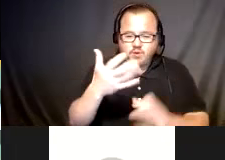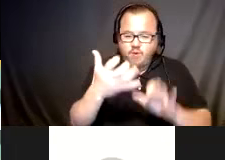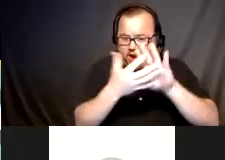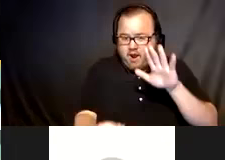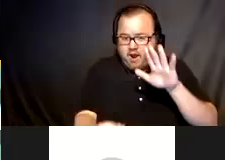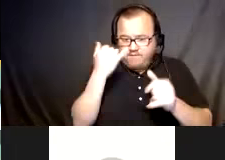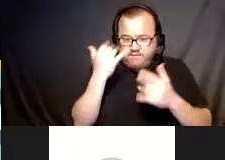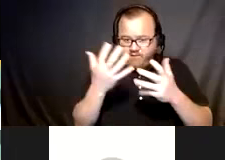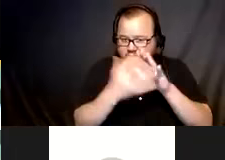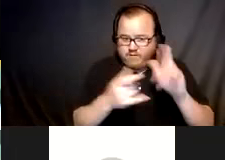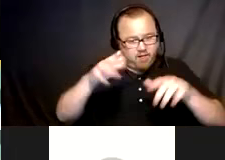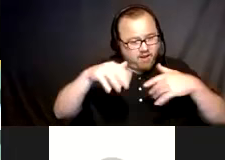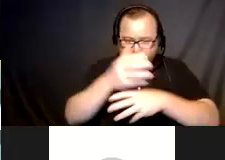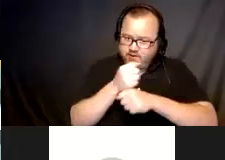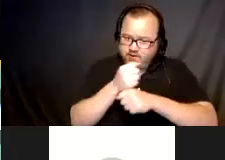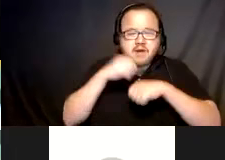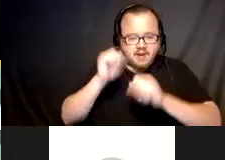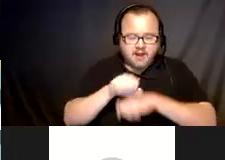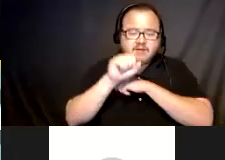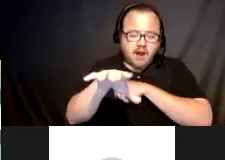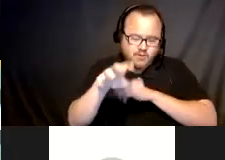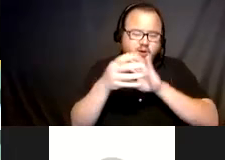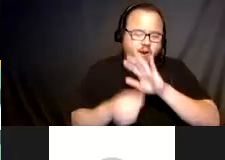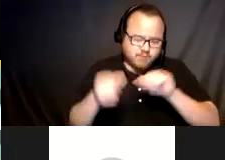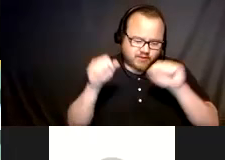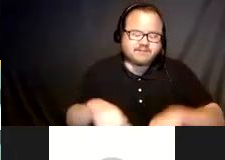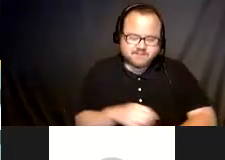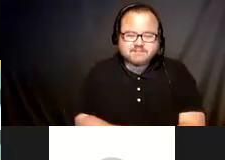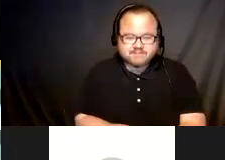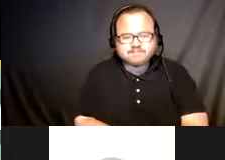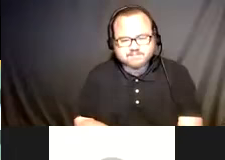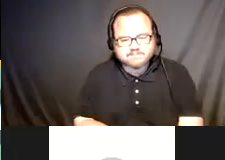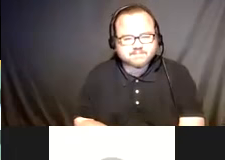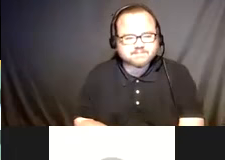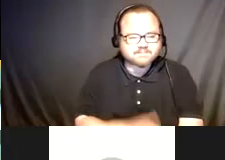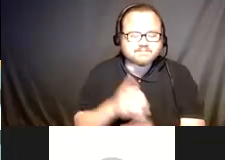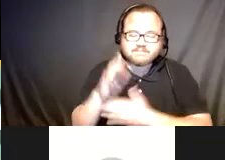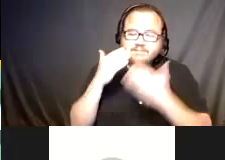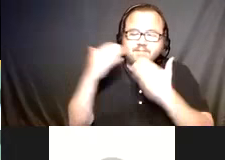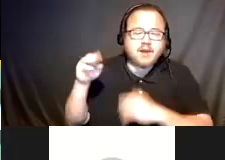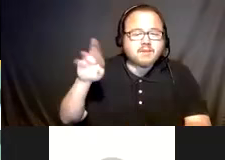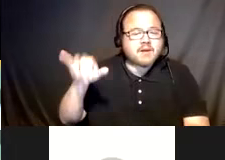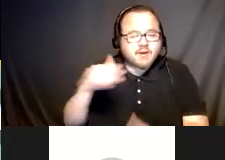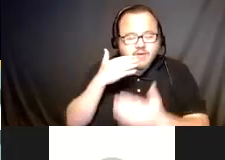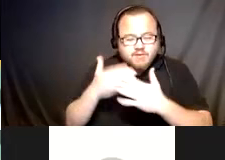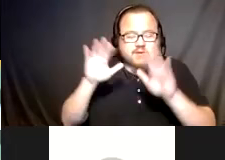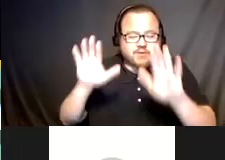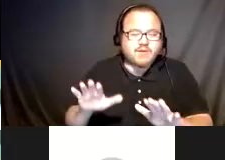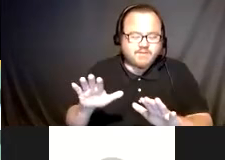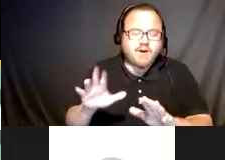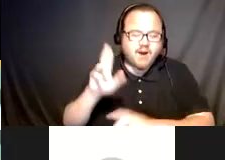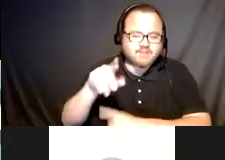these videos, if you haven't received them yet, we can absolutely share those as well. All right, thank you, Mary. Great update. Thank you.